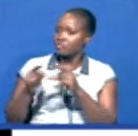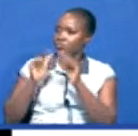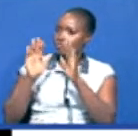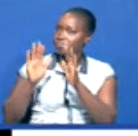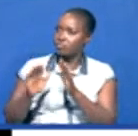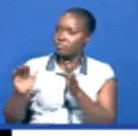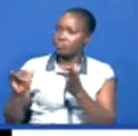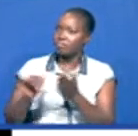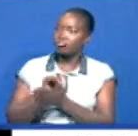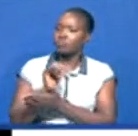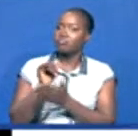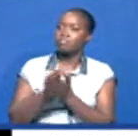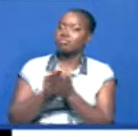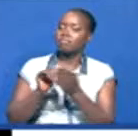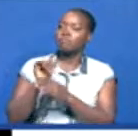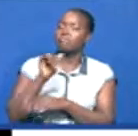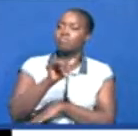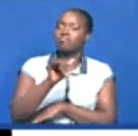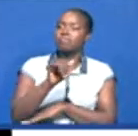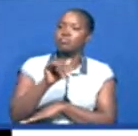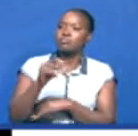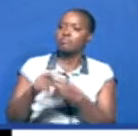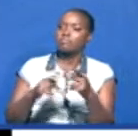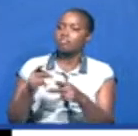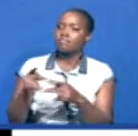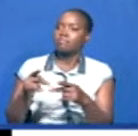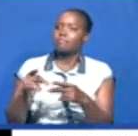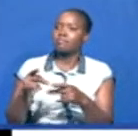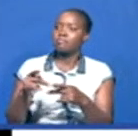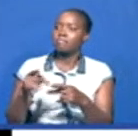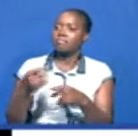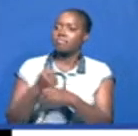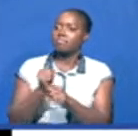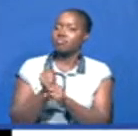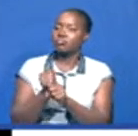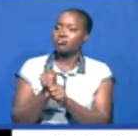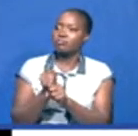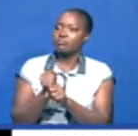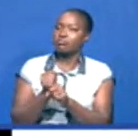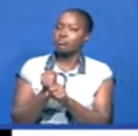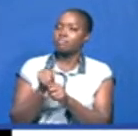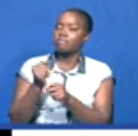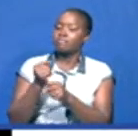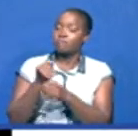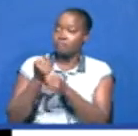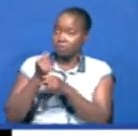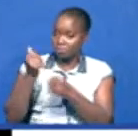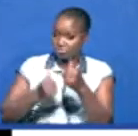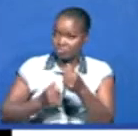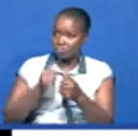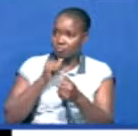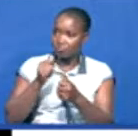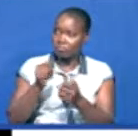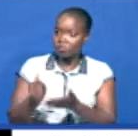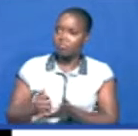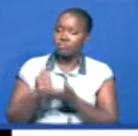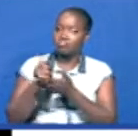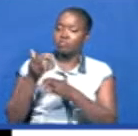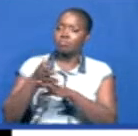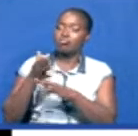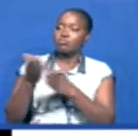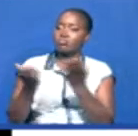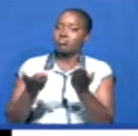and exportation process. What measures has the council put in place to ensure you do not facilitate illicit trade?